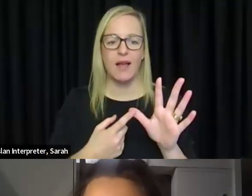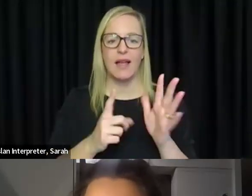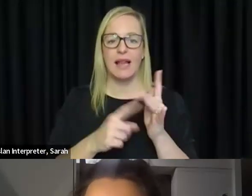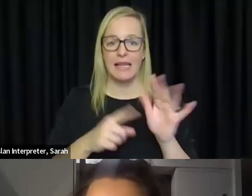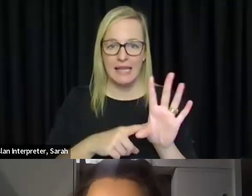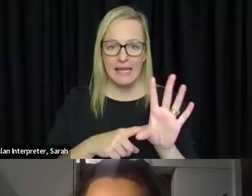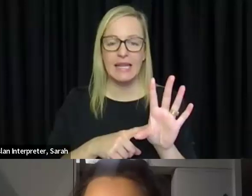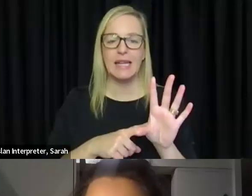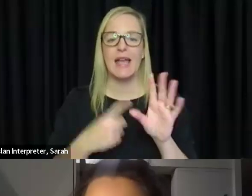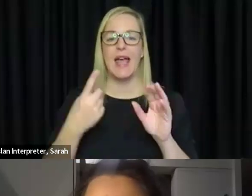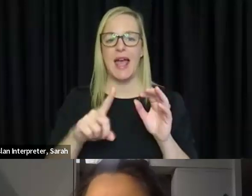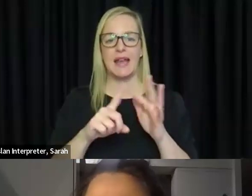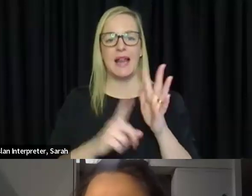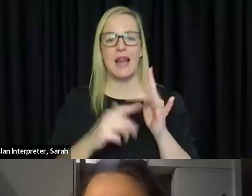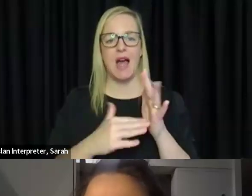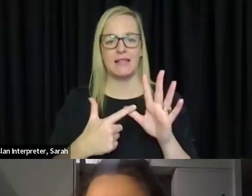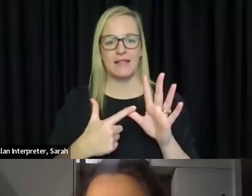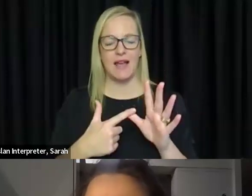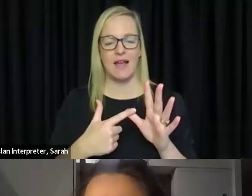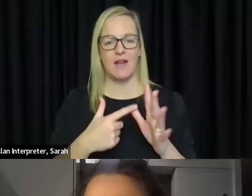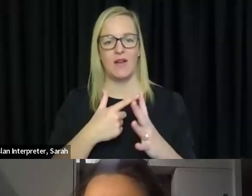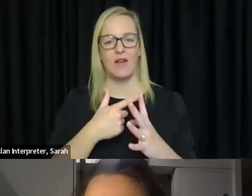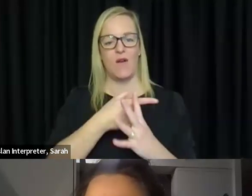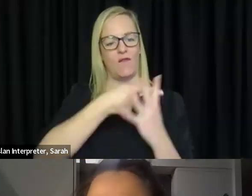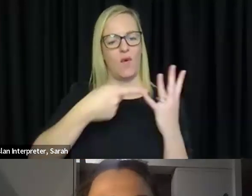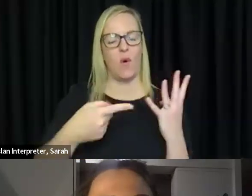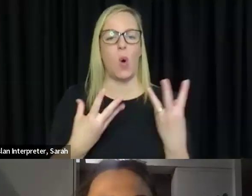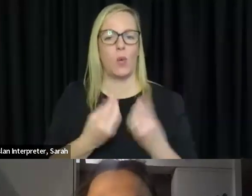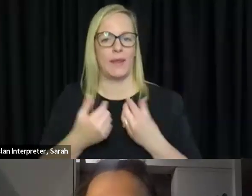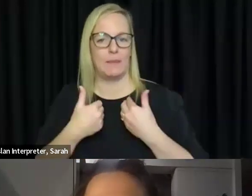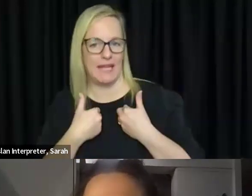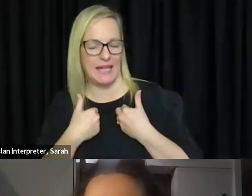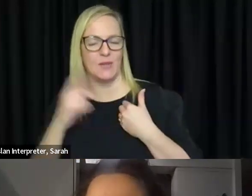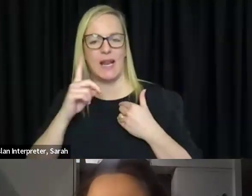Lily, and Eliza for being my fellow panelists today.